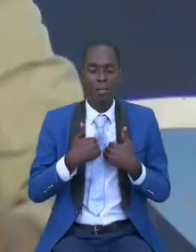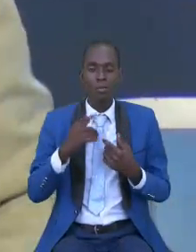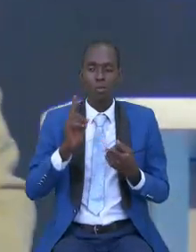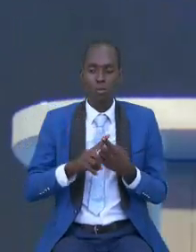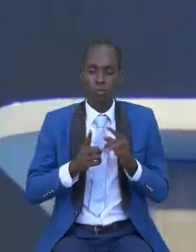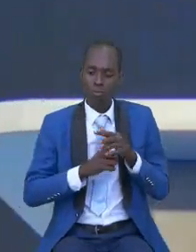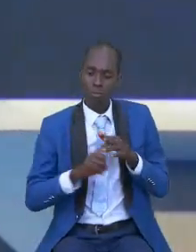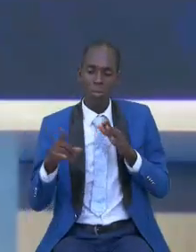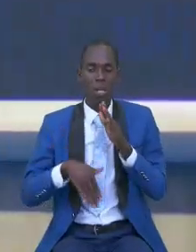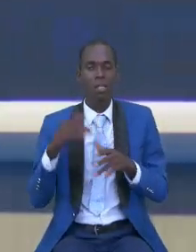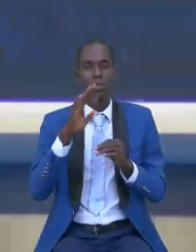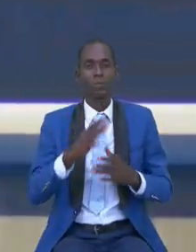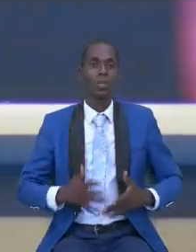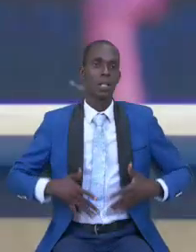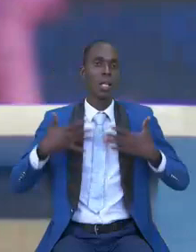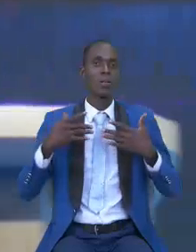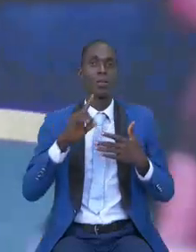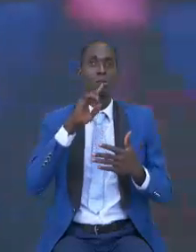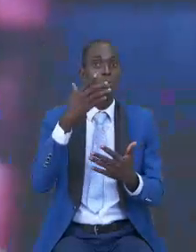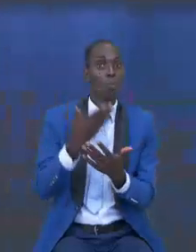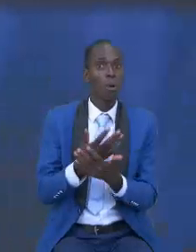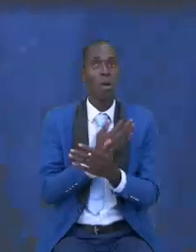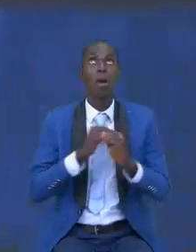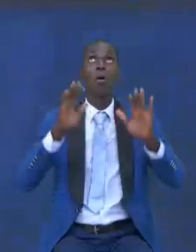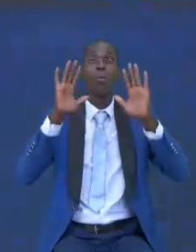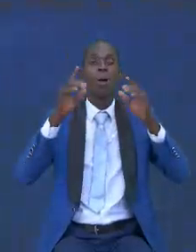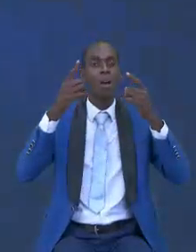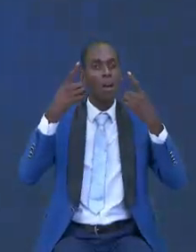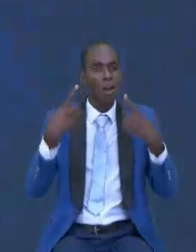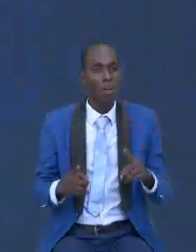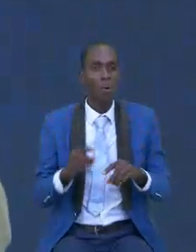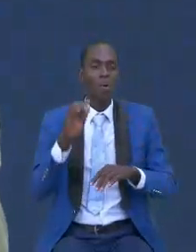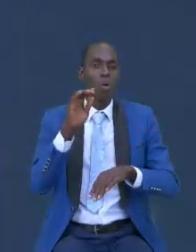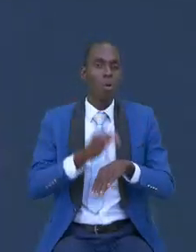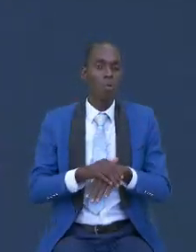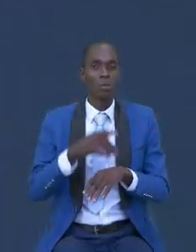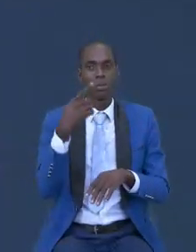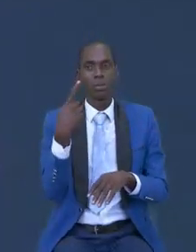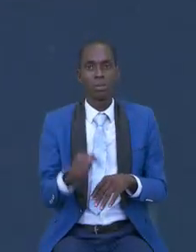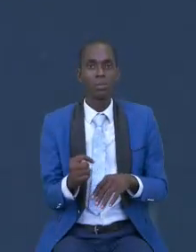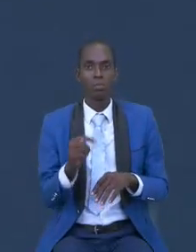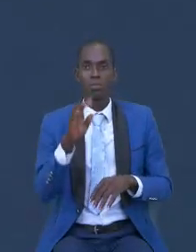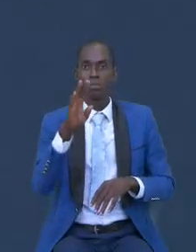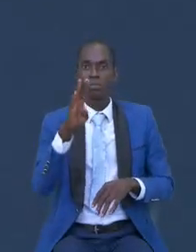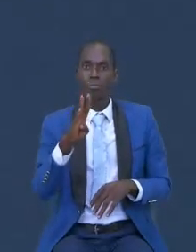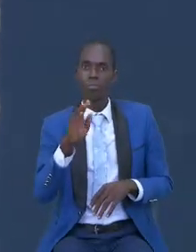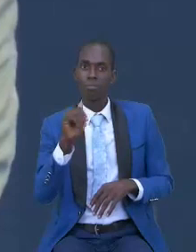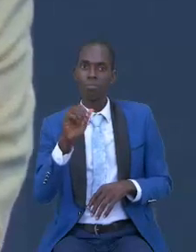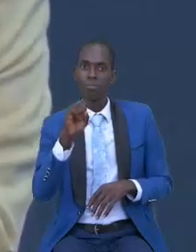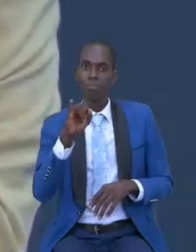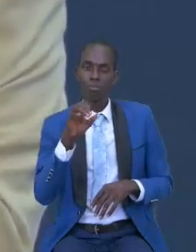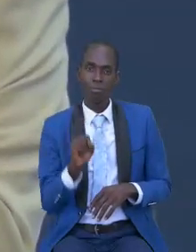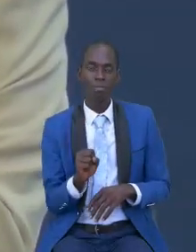out of your life. Signs and wonders happen on the basis of the name